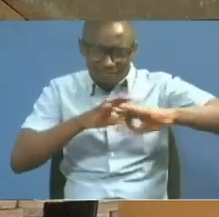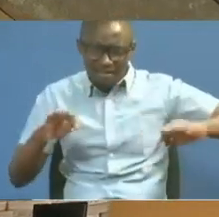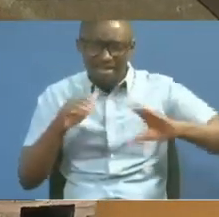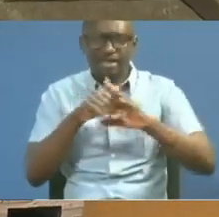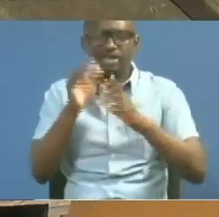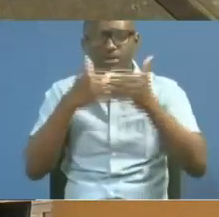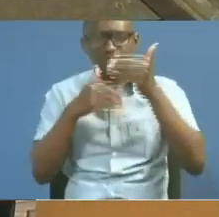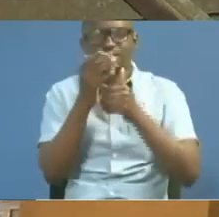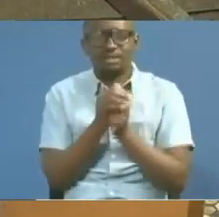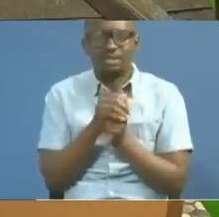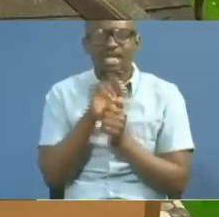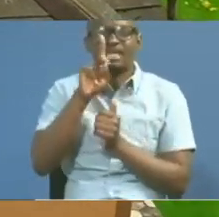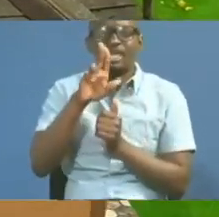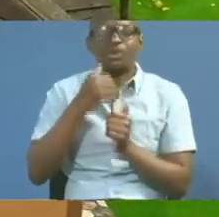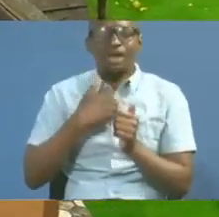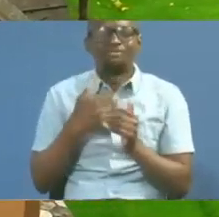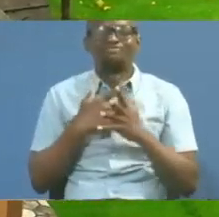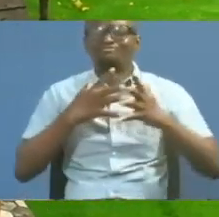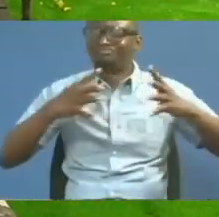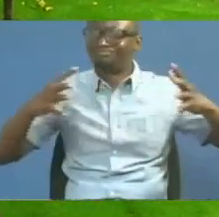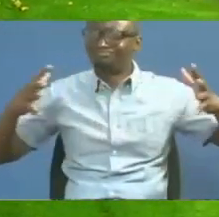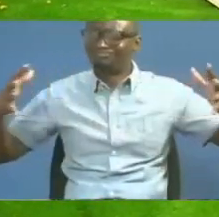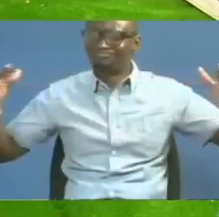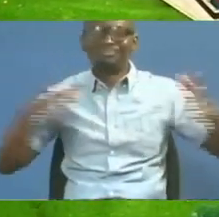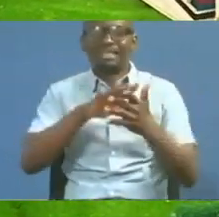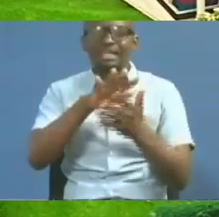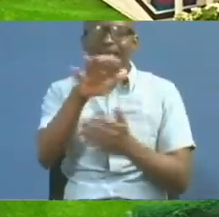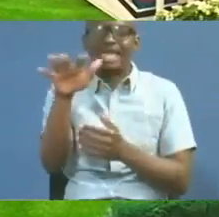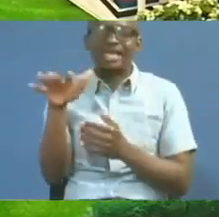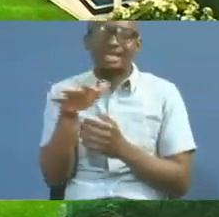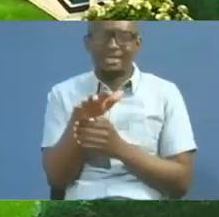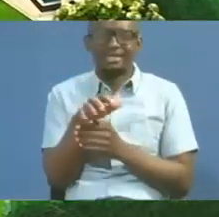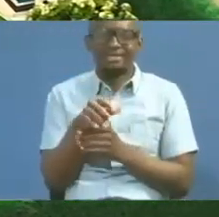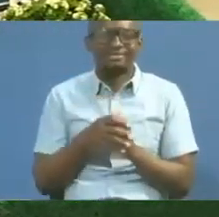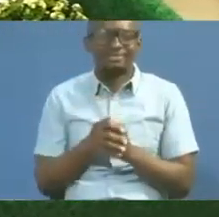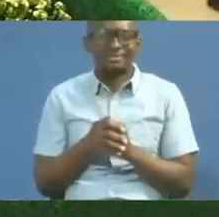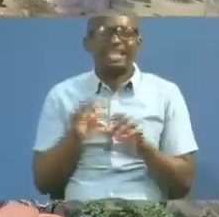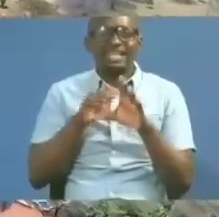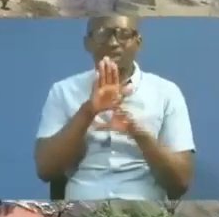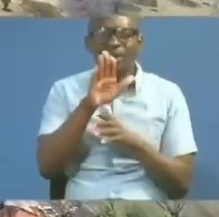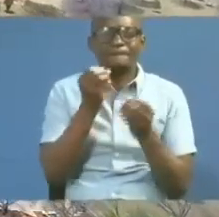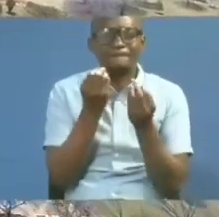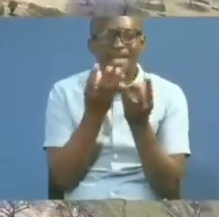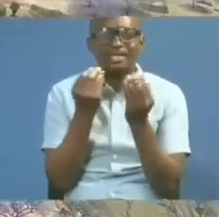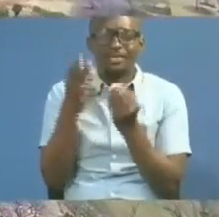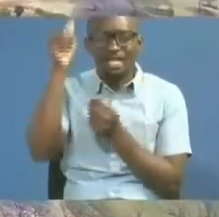fields within the university. Kenyatta University has a wide compound, so there are a lot of activities. Even your